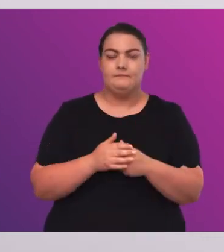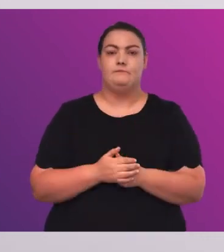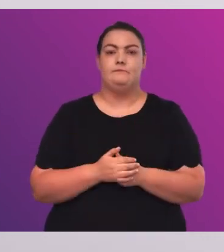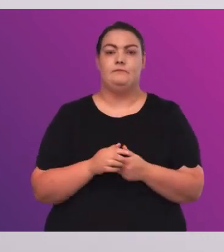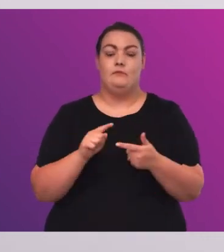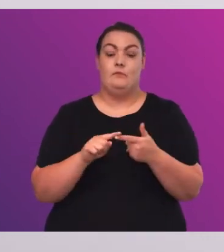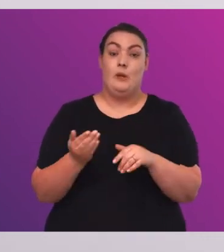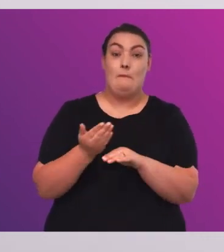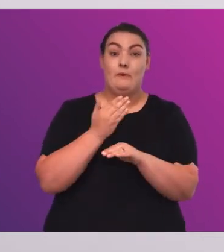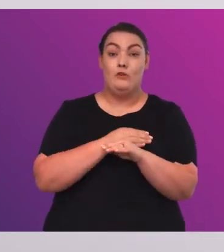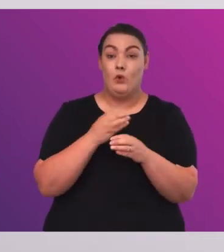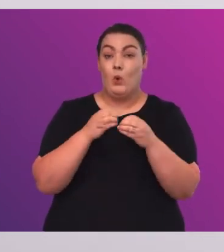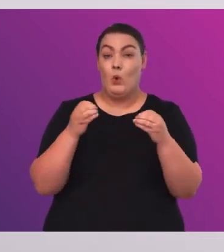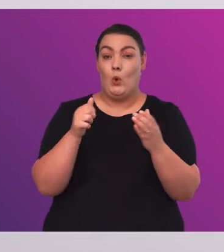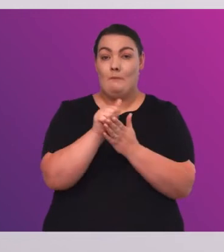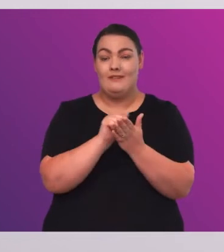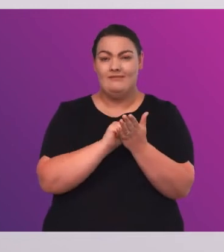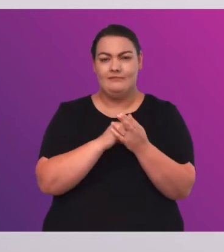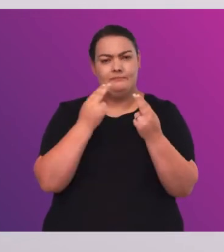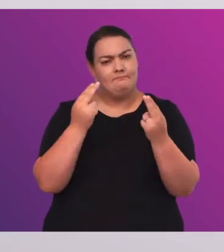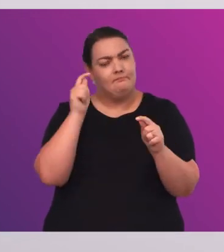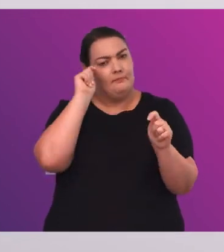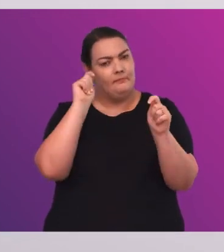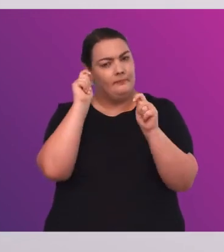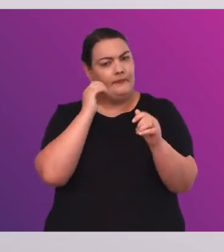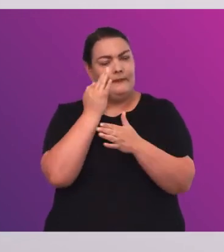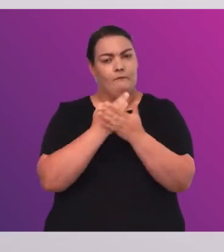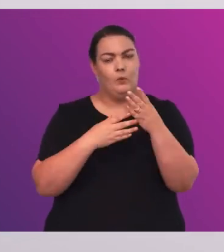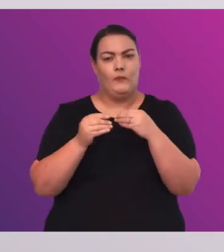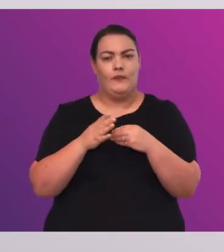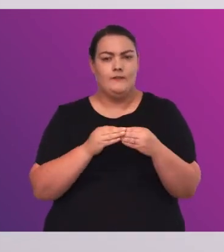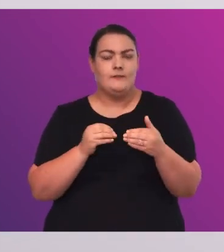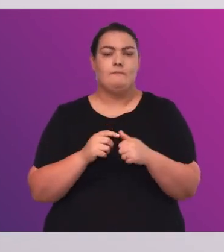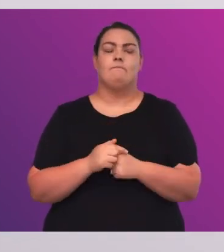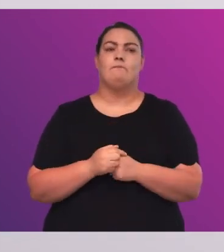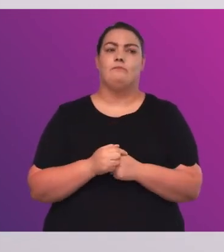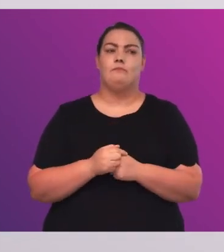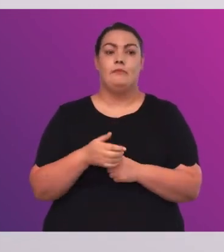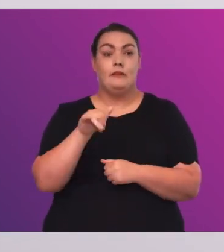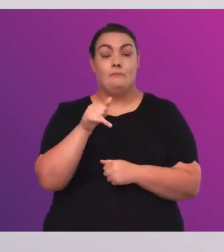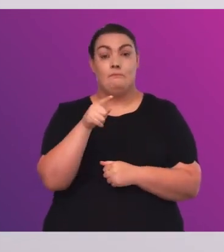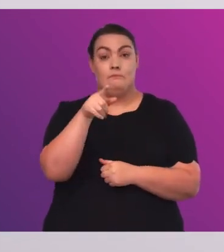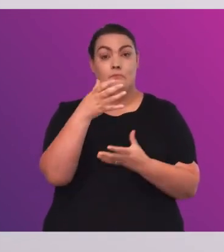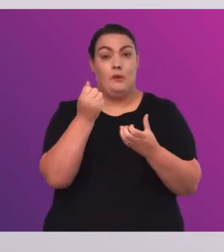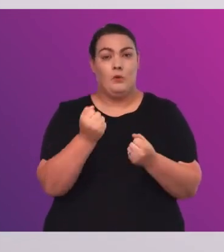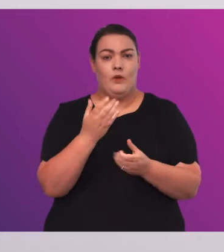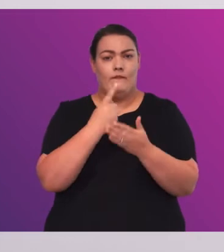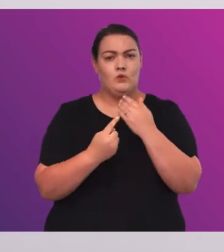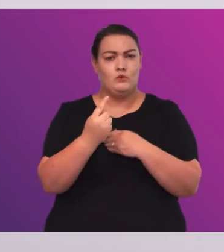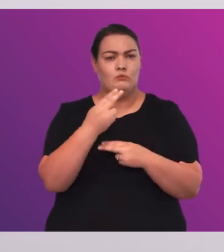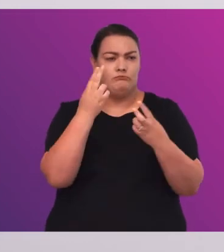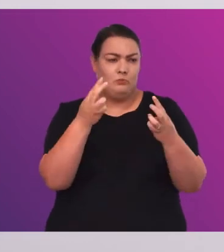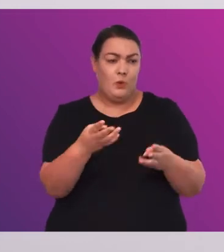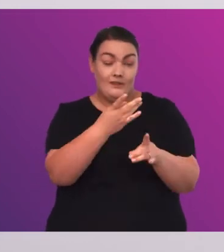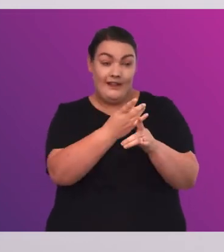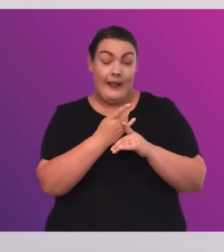Before opening the account, there are some things you should think about. Is there someone who you would like to help you with your